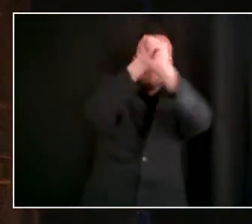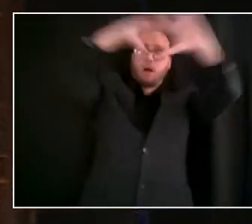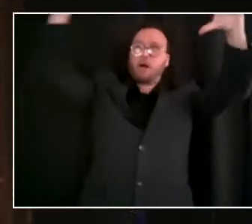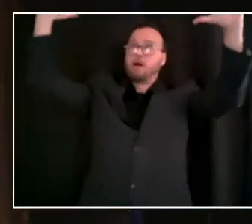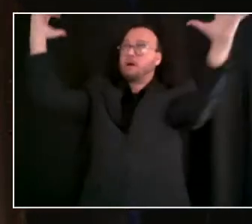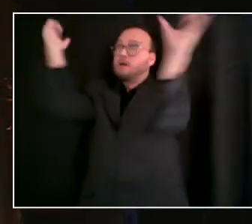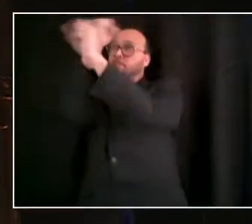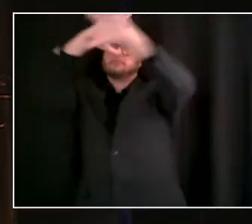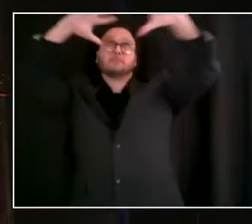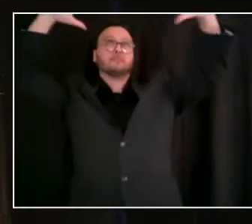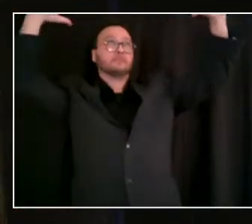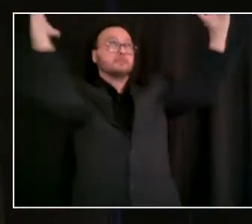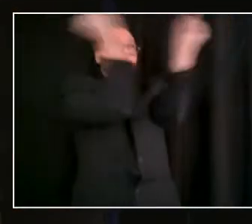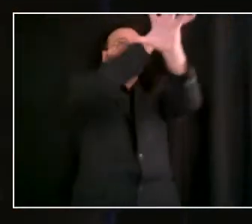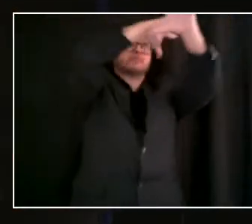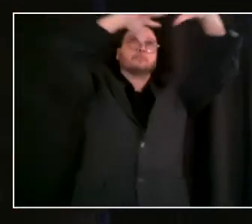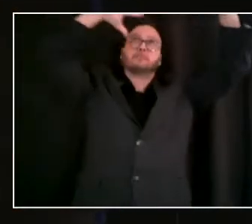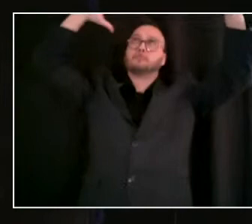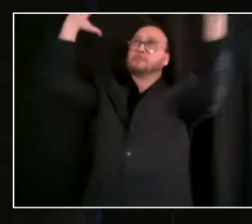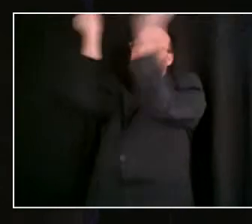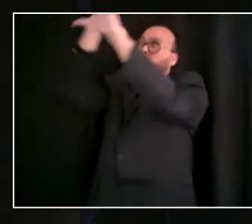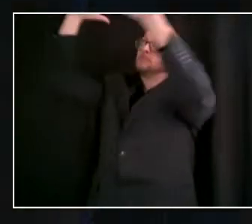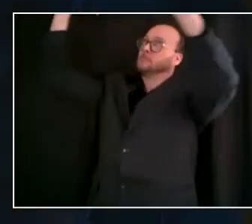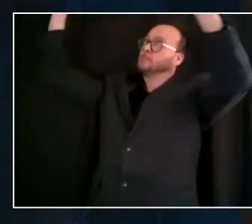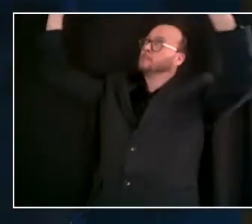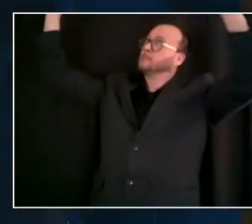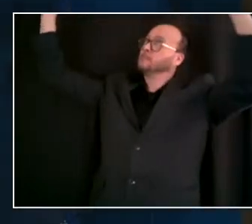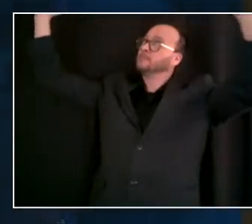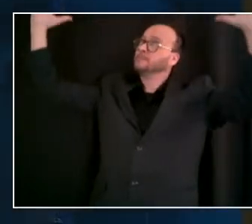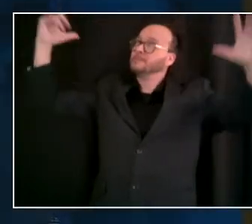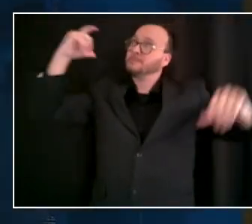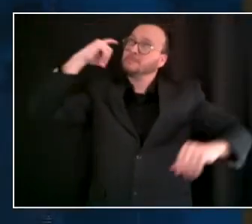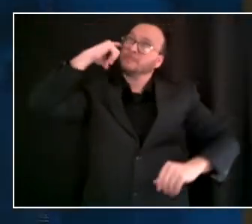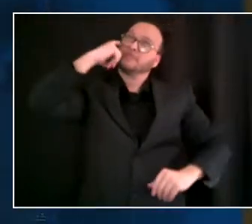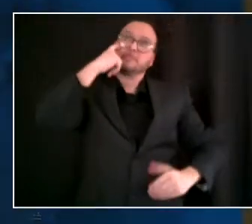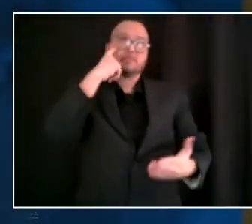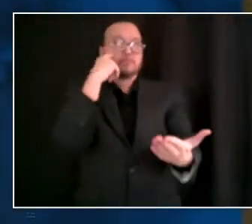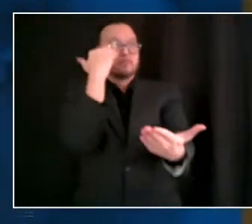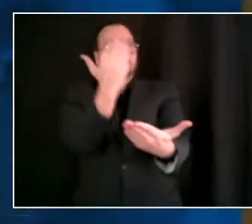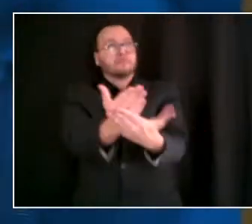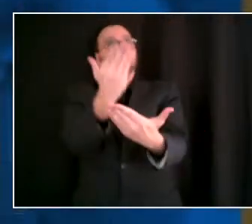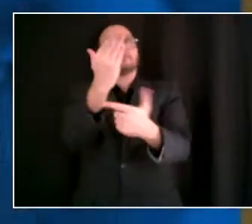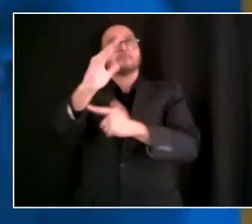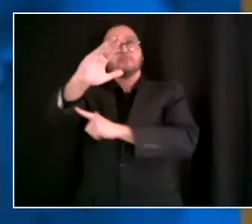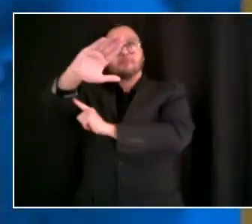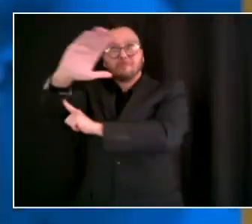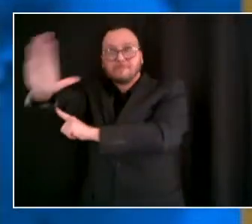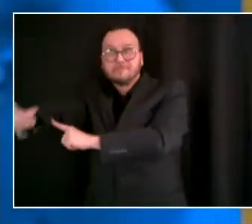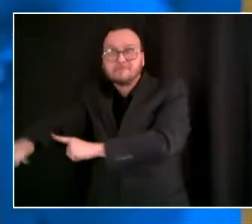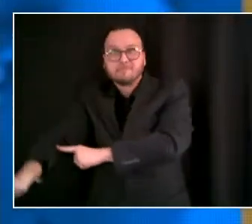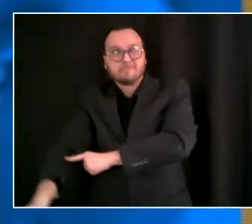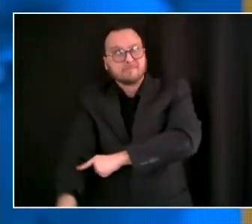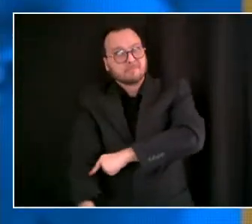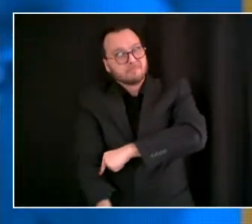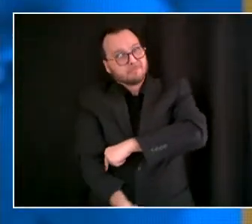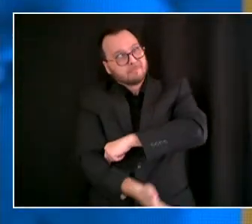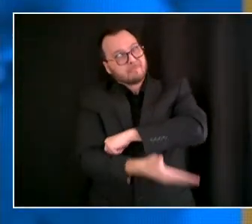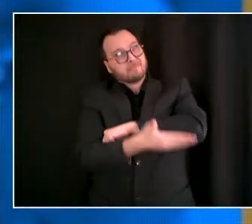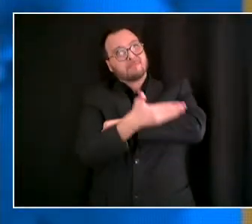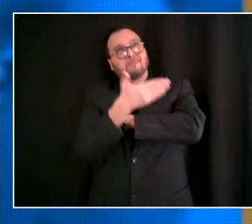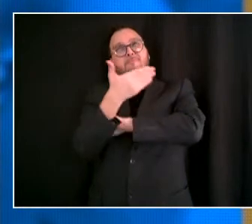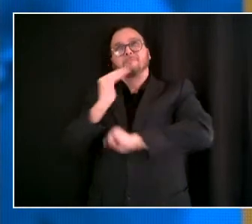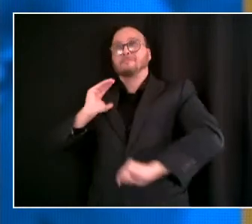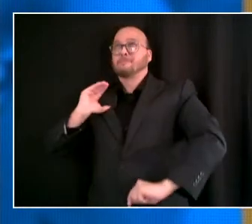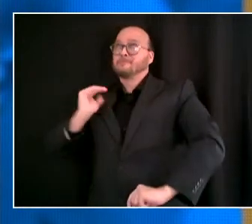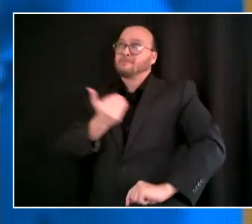bombs bursting in air, gave proof through the